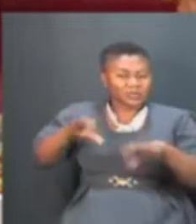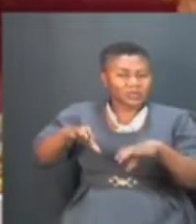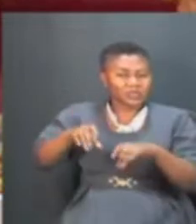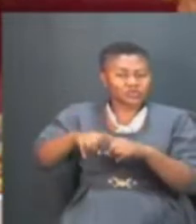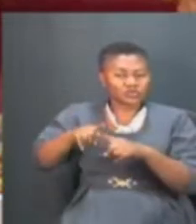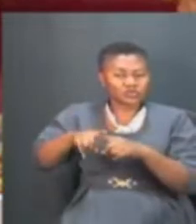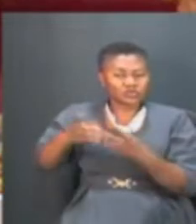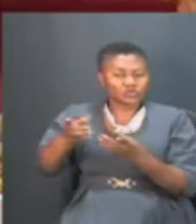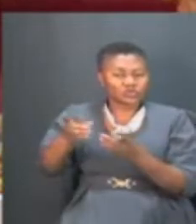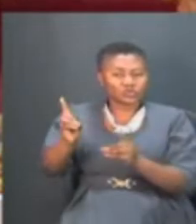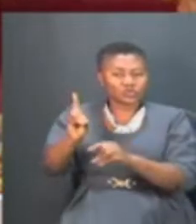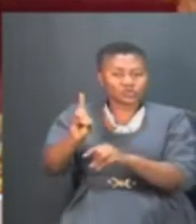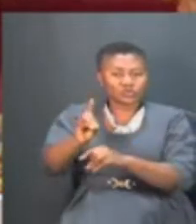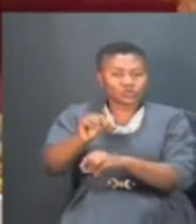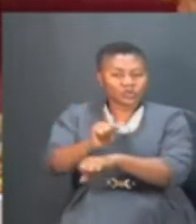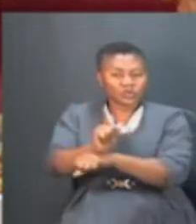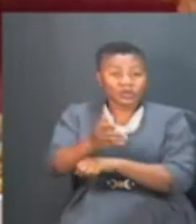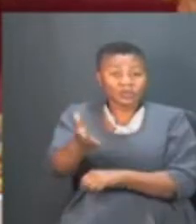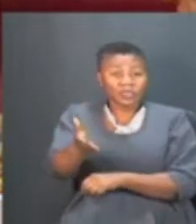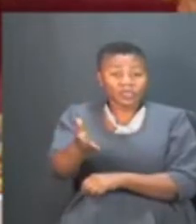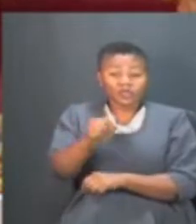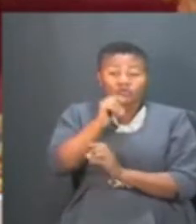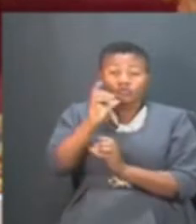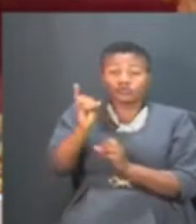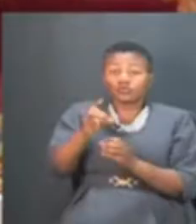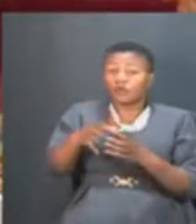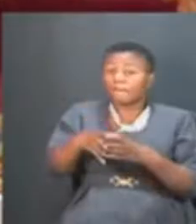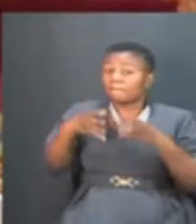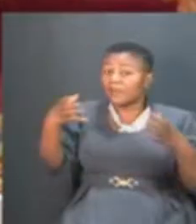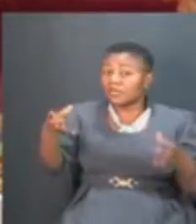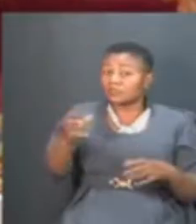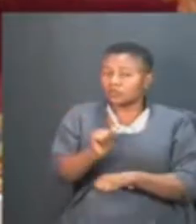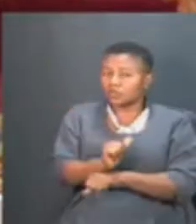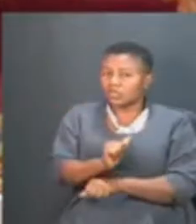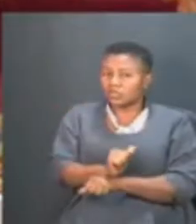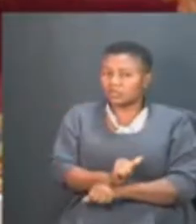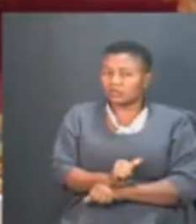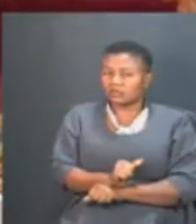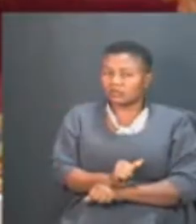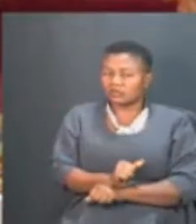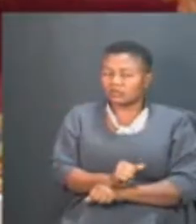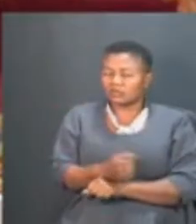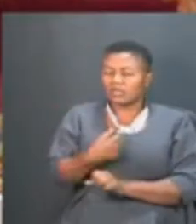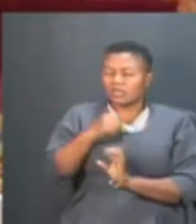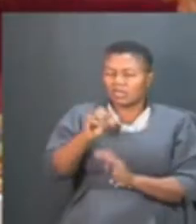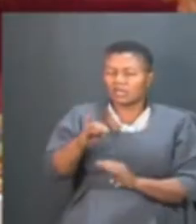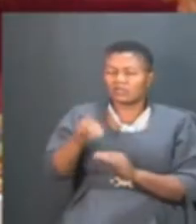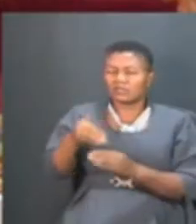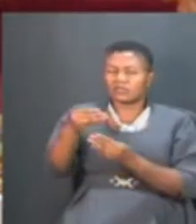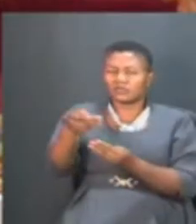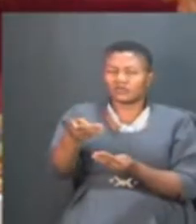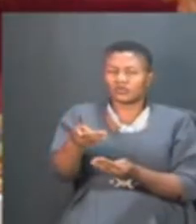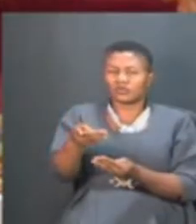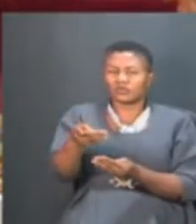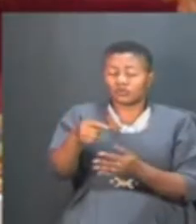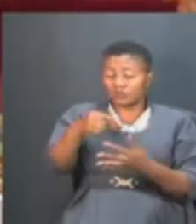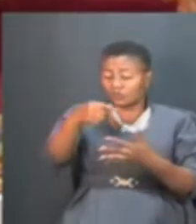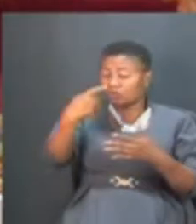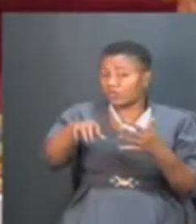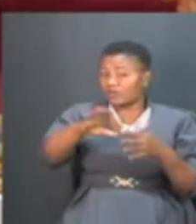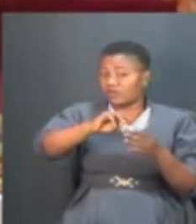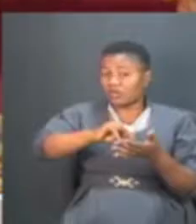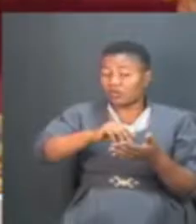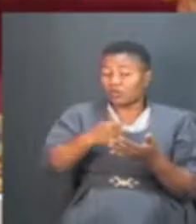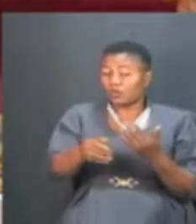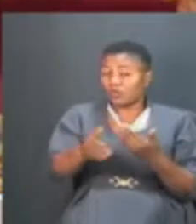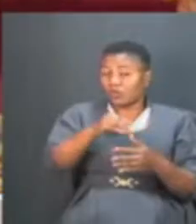work. You haven't even done much of the work. So, Mr. Speaker, I can give you the details of